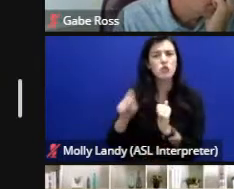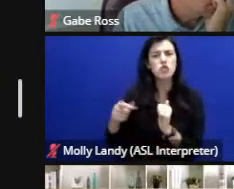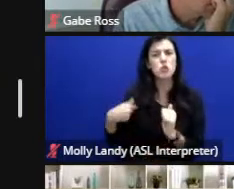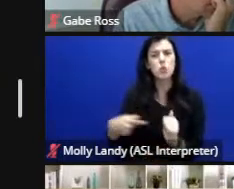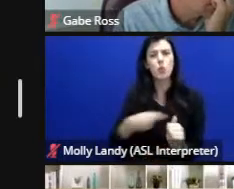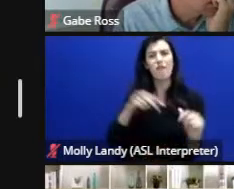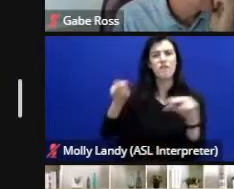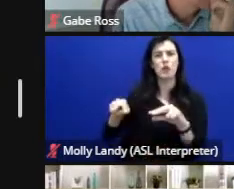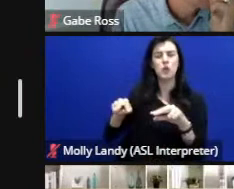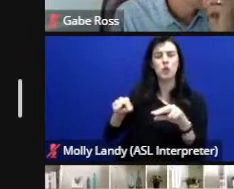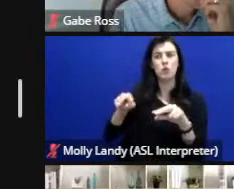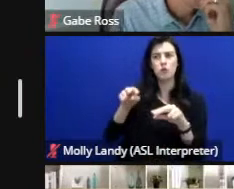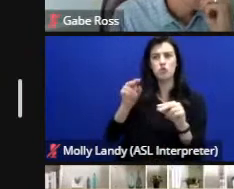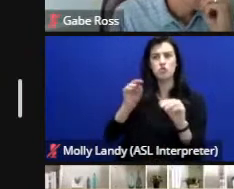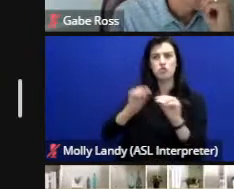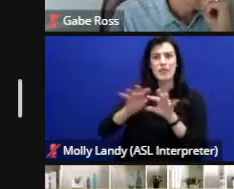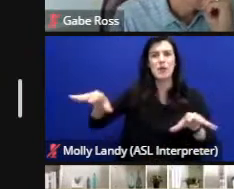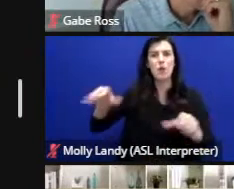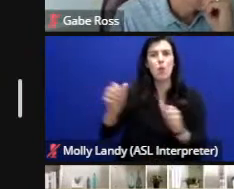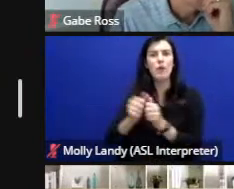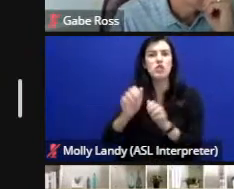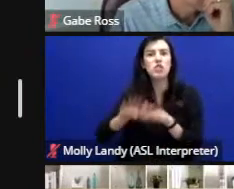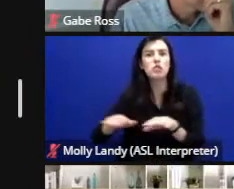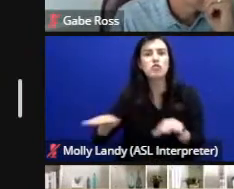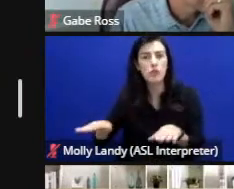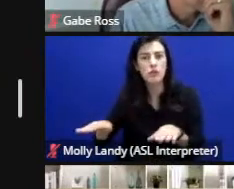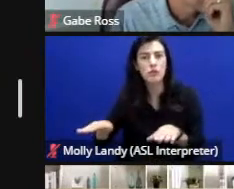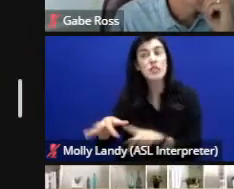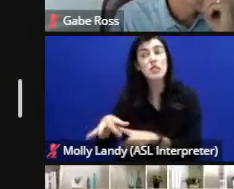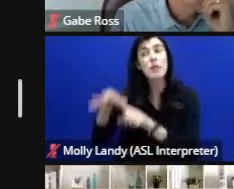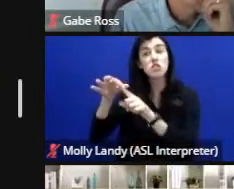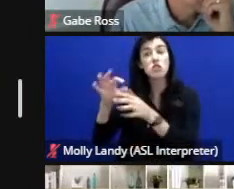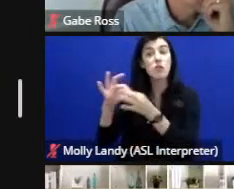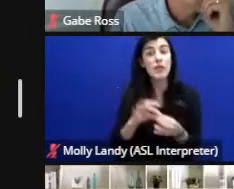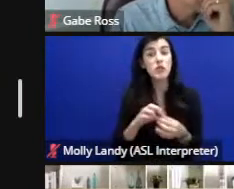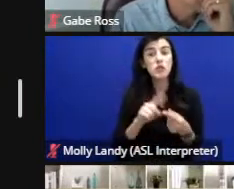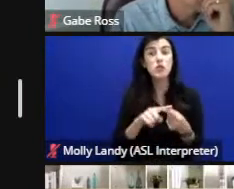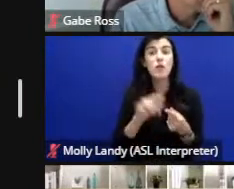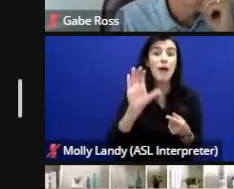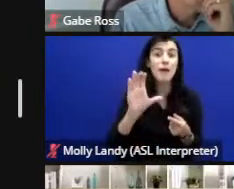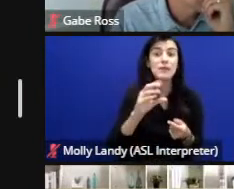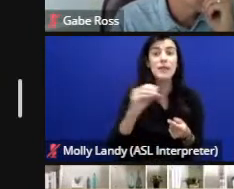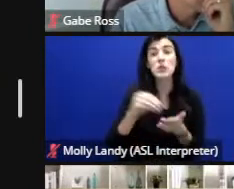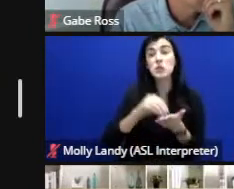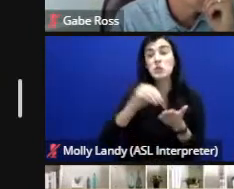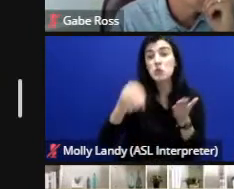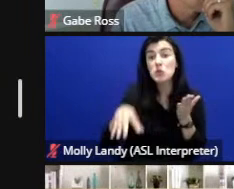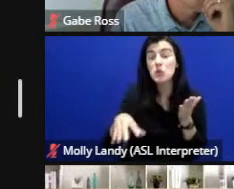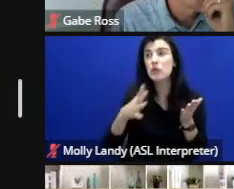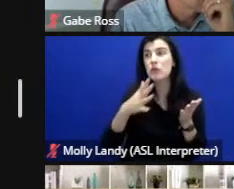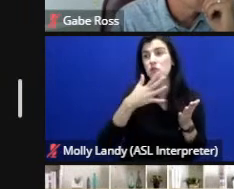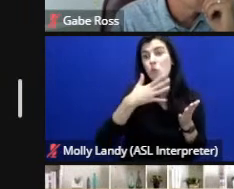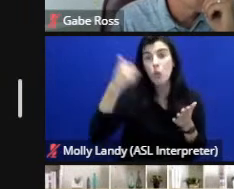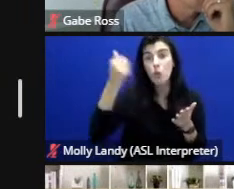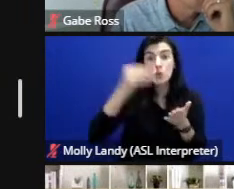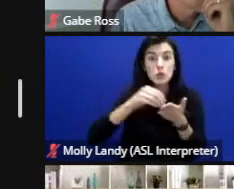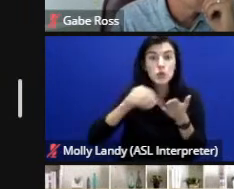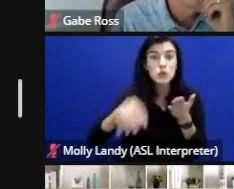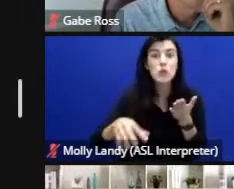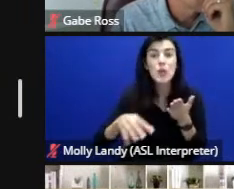transmittal, especially when we're talking about our faculty and our students who are our older students, as well